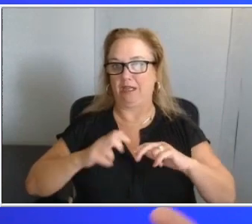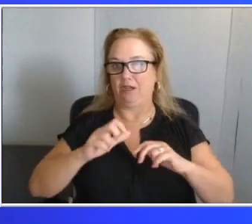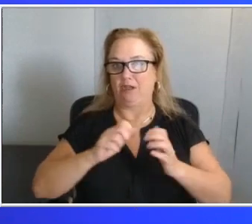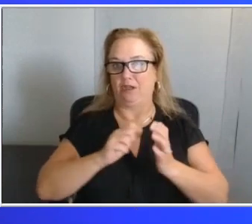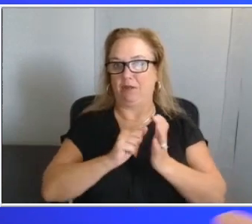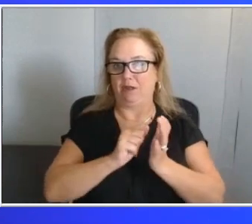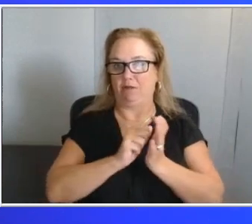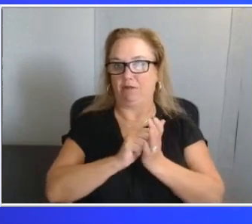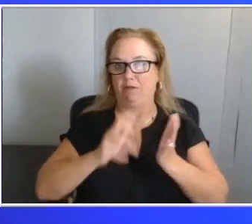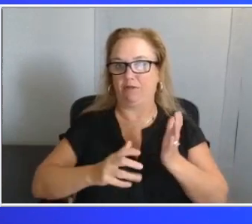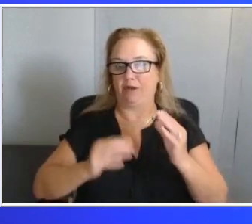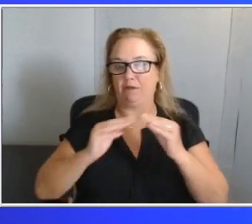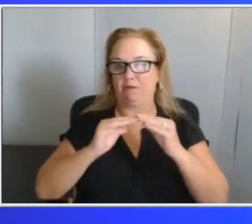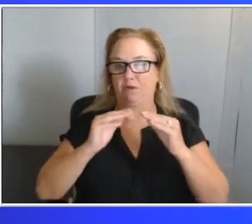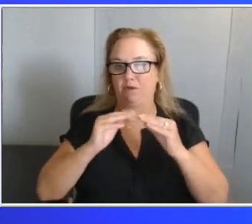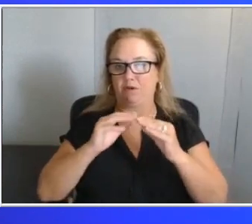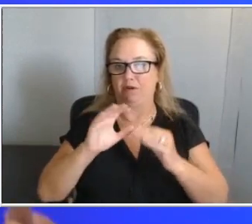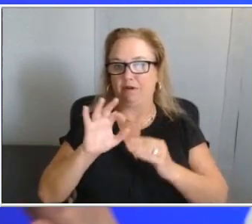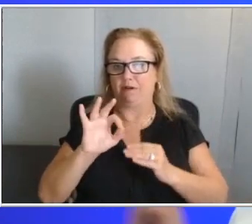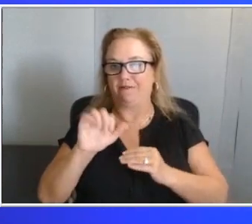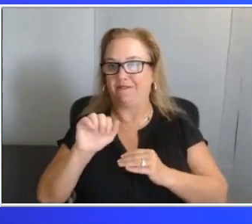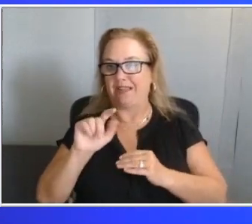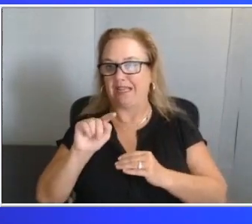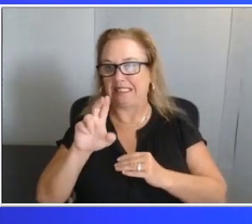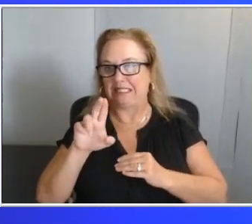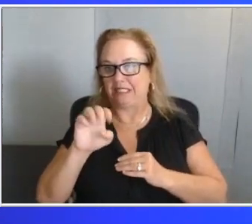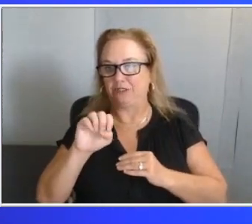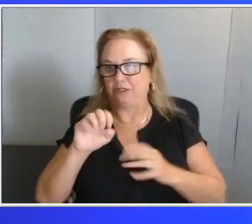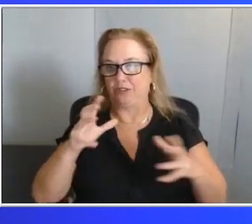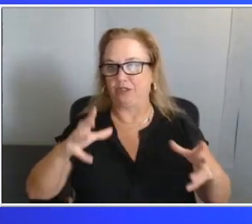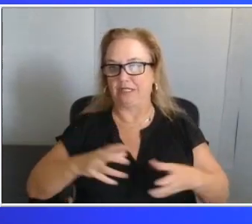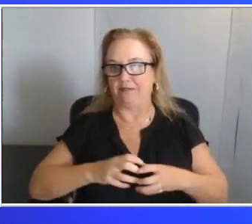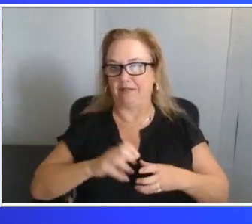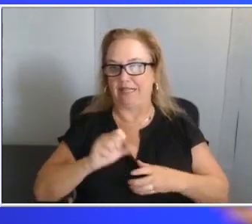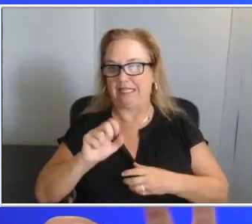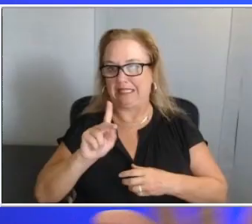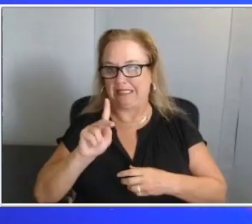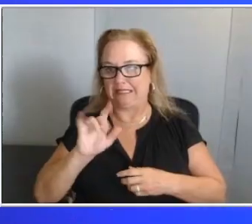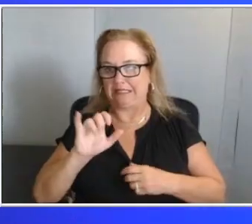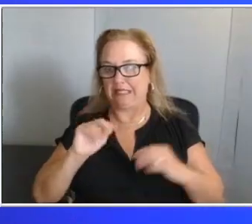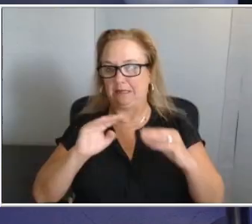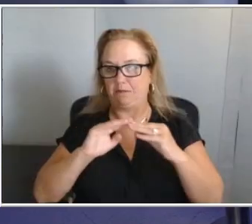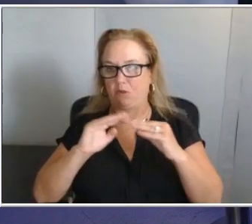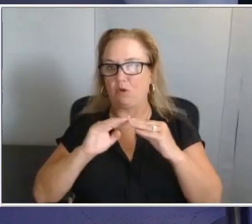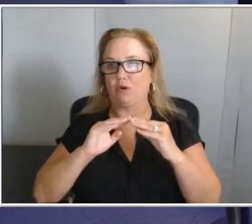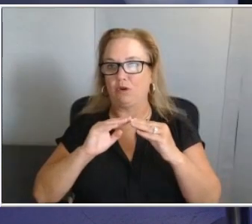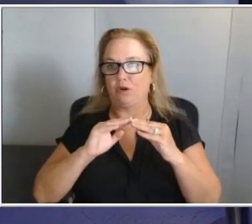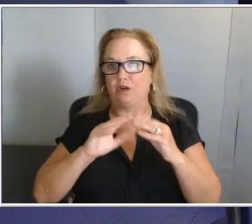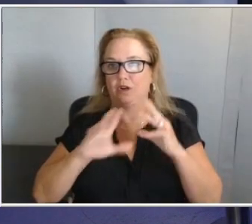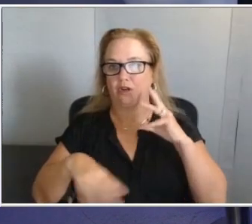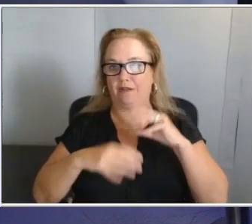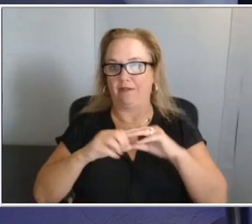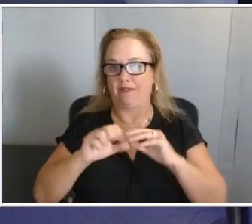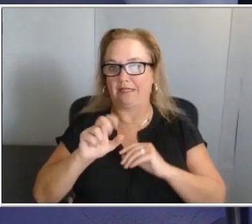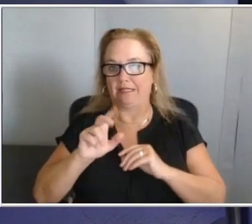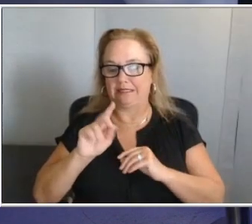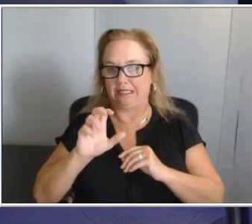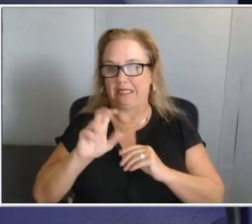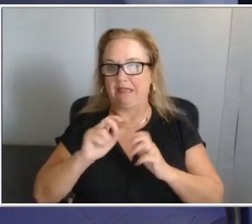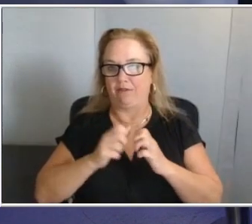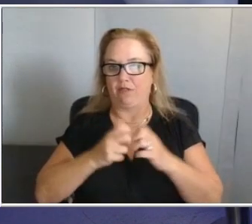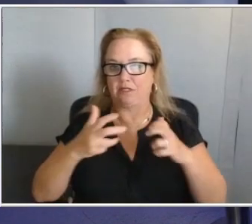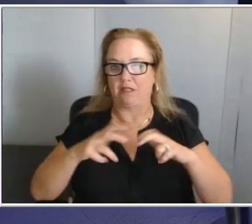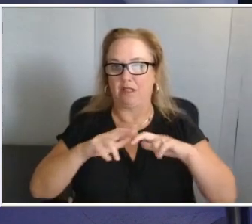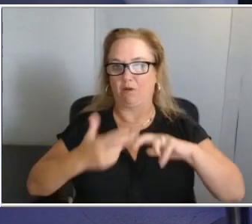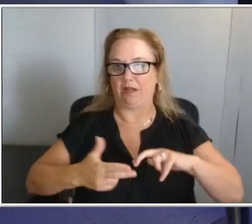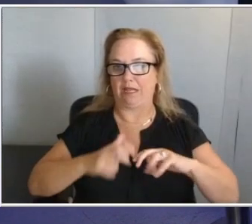more adipose or fat tissue. So you'd be deflating the skin even more. You're still going to have the extra skin. If you've lost a lot of weight, Right. that's